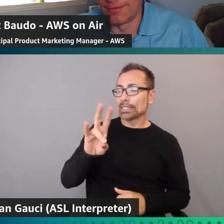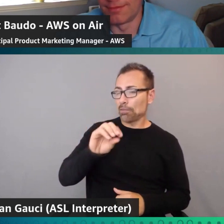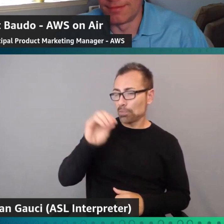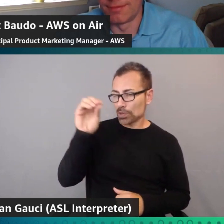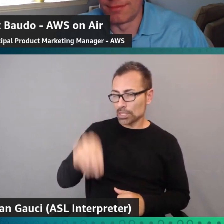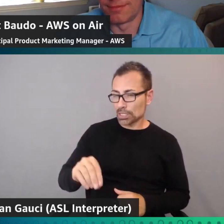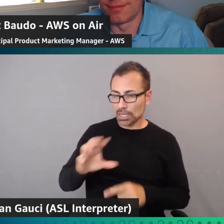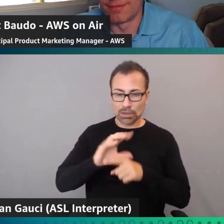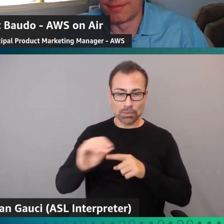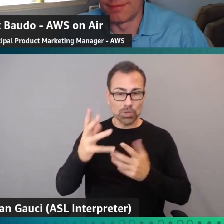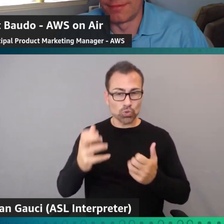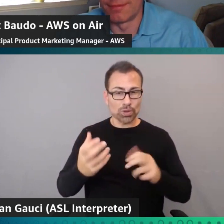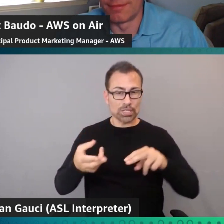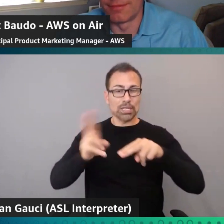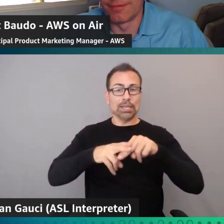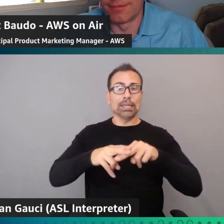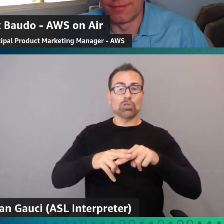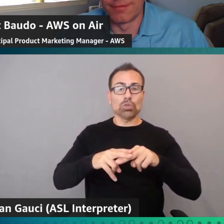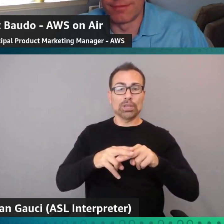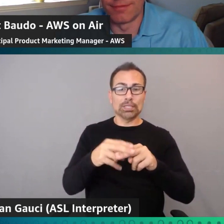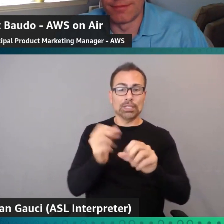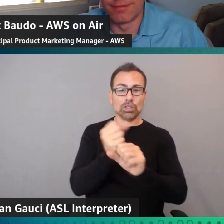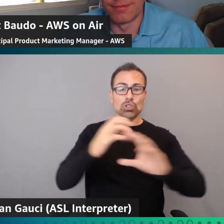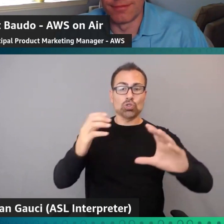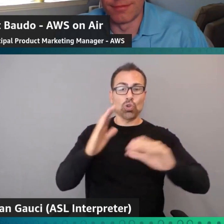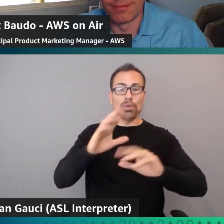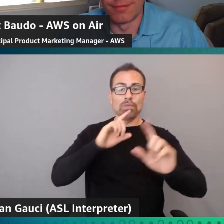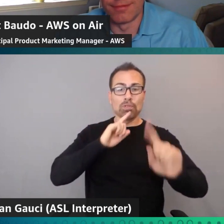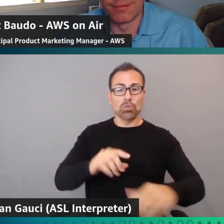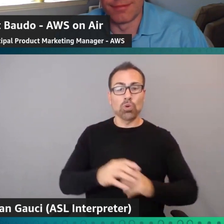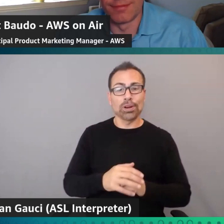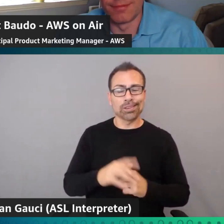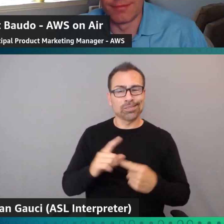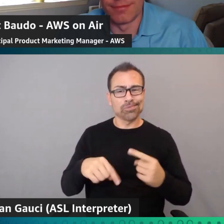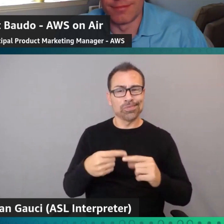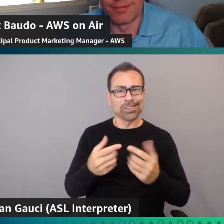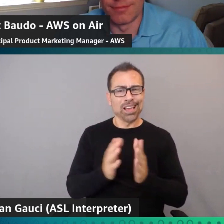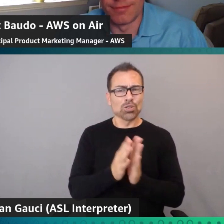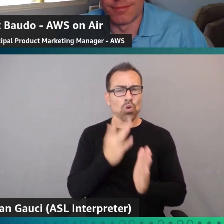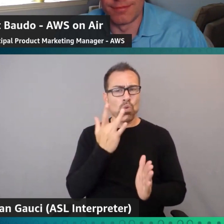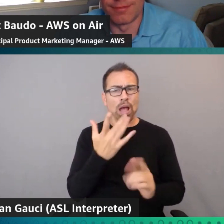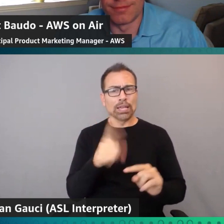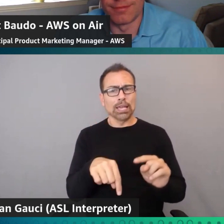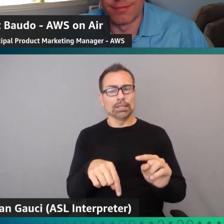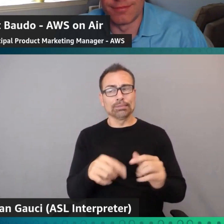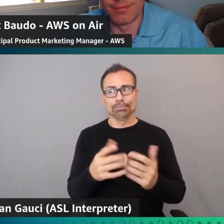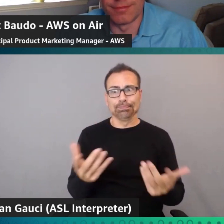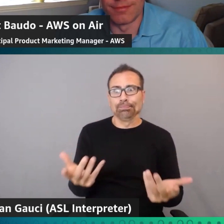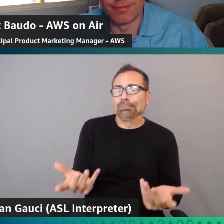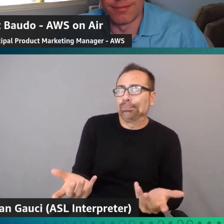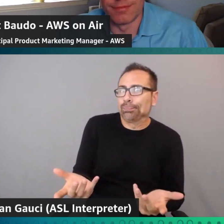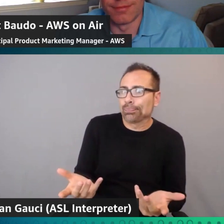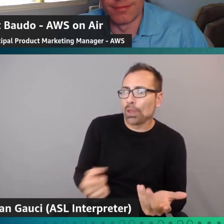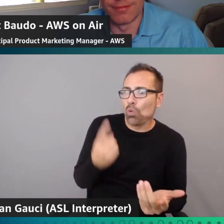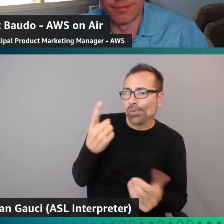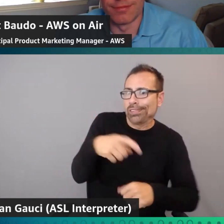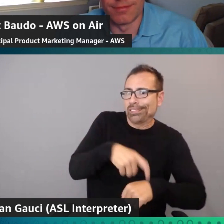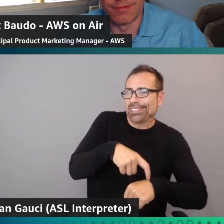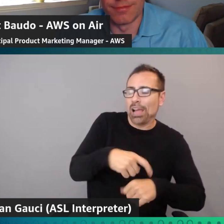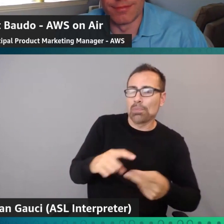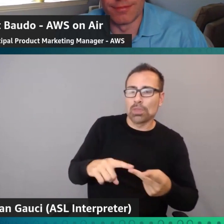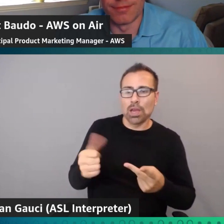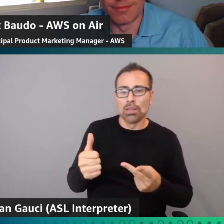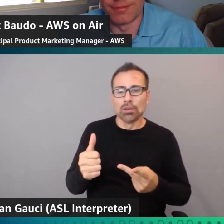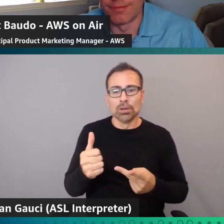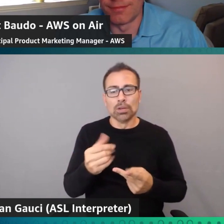want to increase the scope of their reporting. When asked what are they lacking to enable this, one is time and budget, two